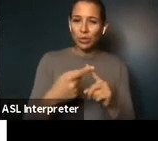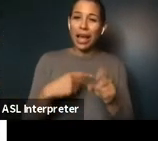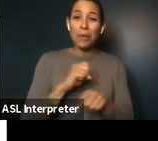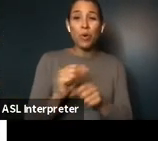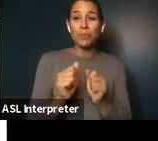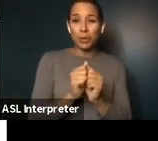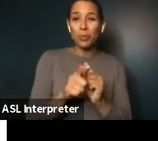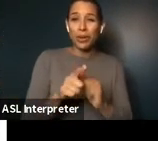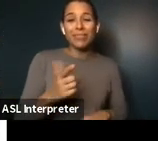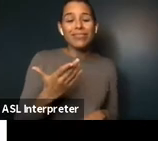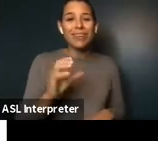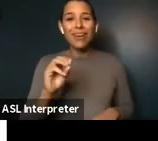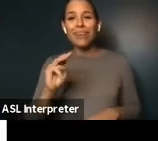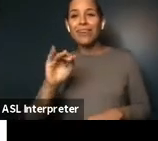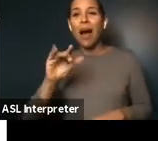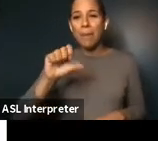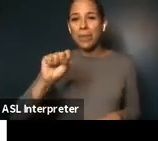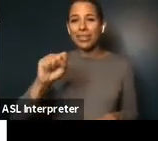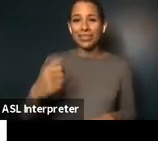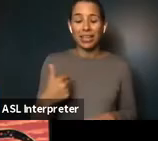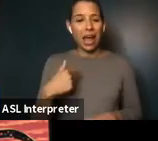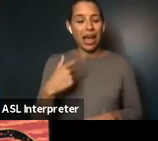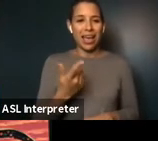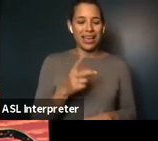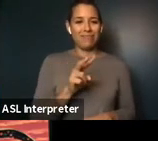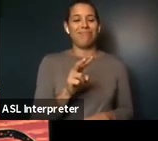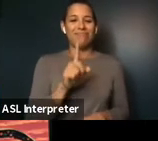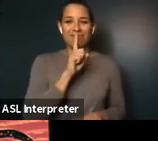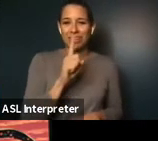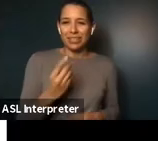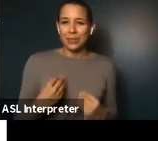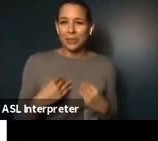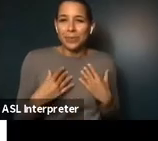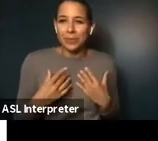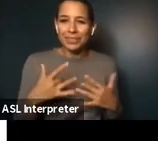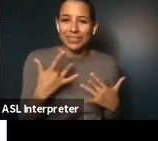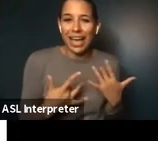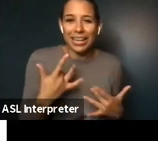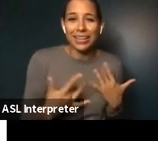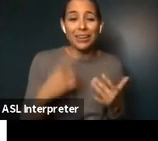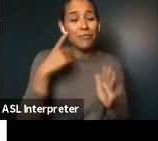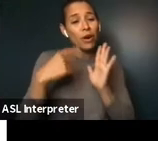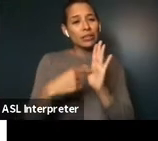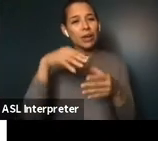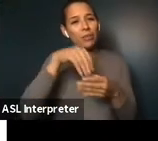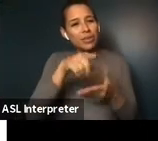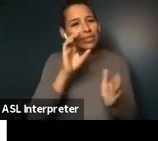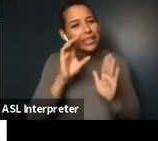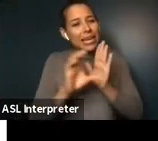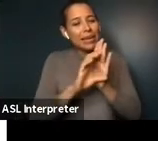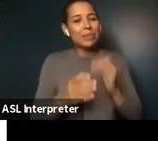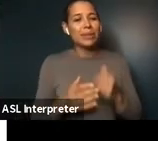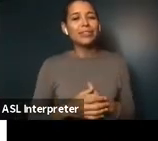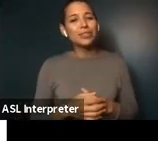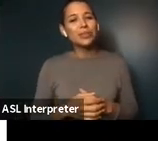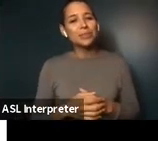really exciting. And I think also, um, just trying to like, in this image is trying to give